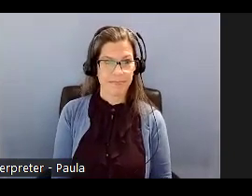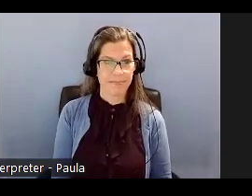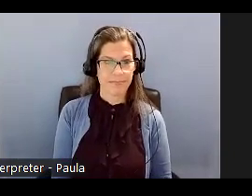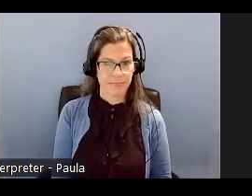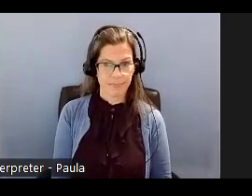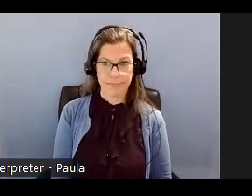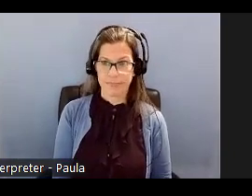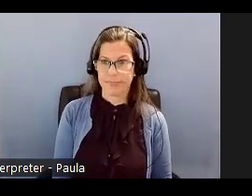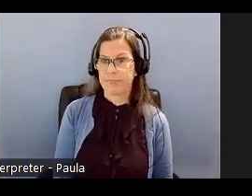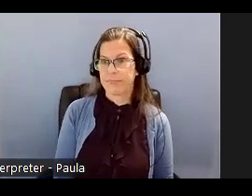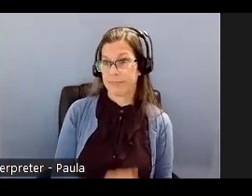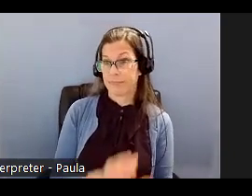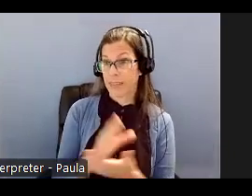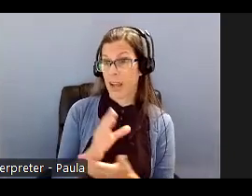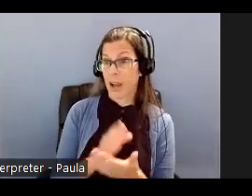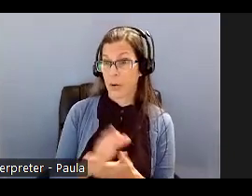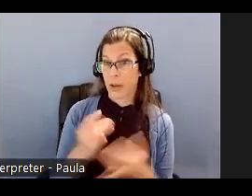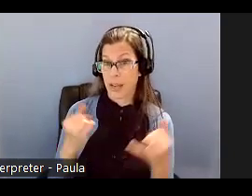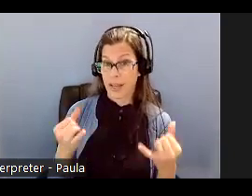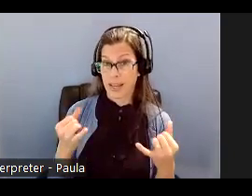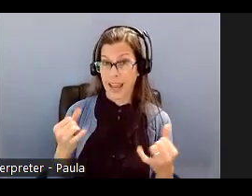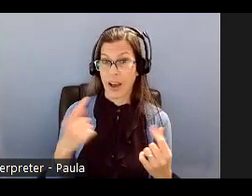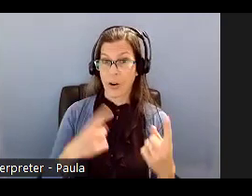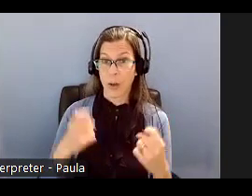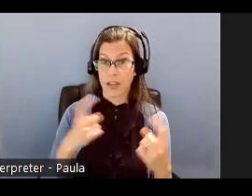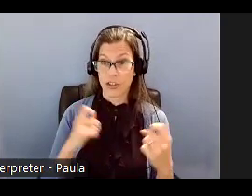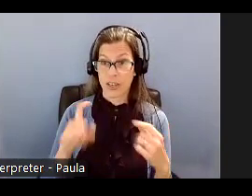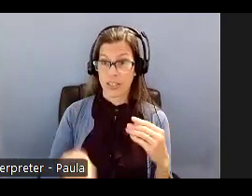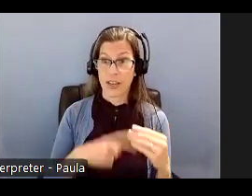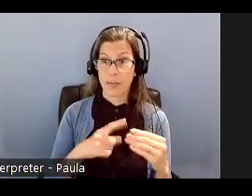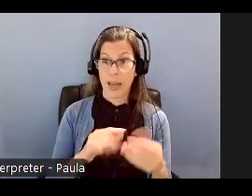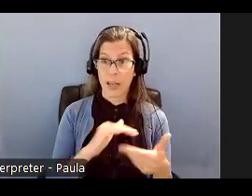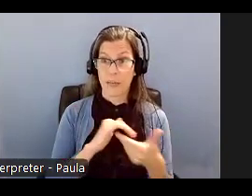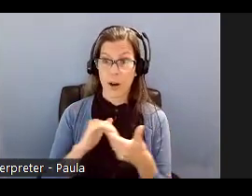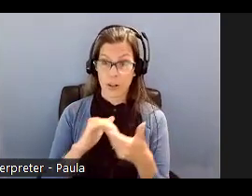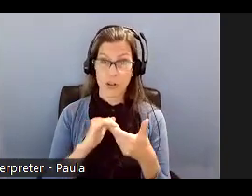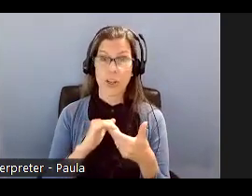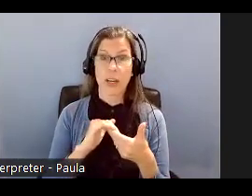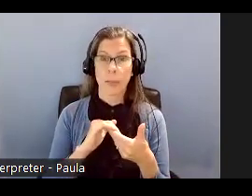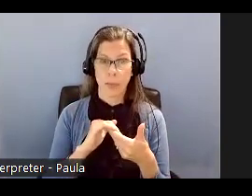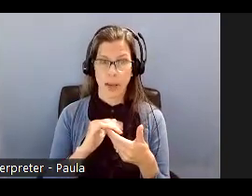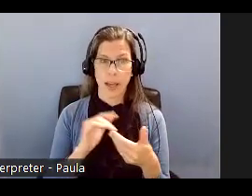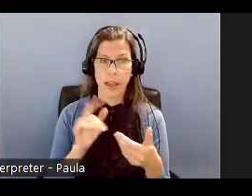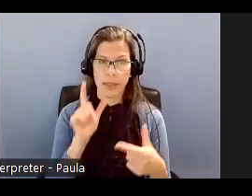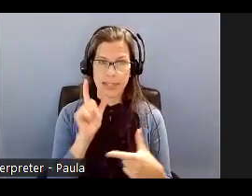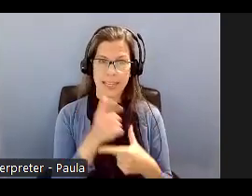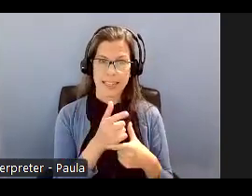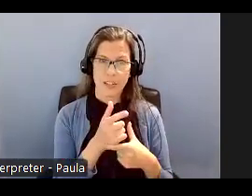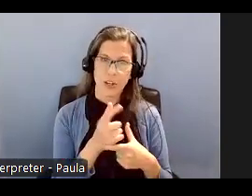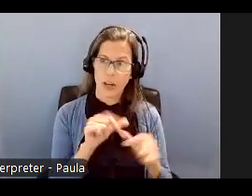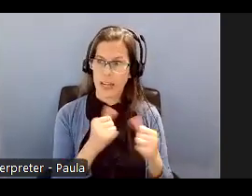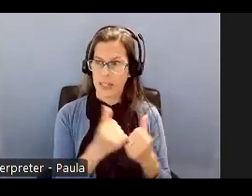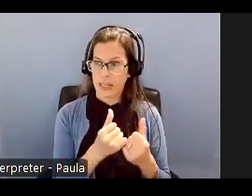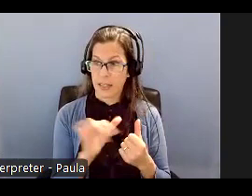All right. And yes, now we have also some questions about a partnership with our sister agencies. Does this cover long-term care